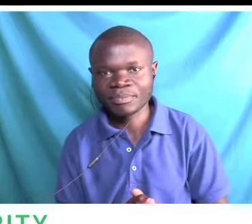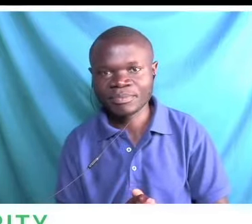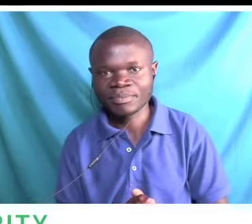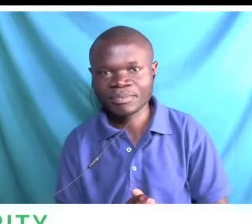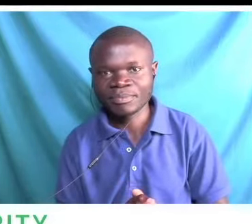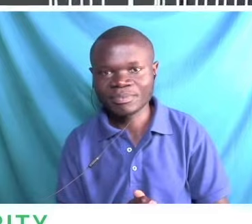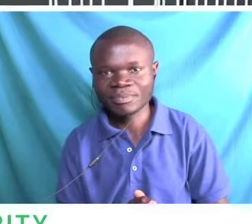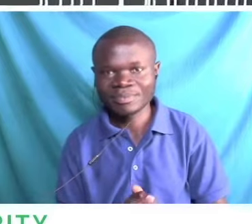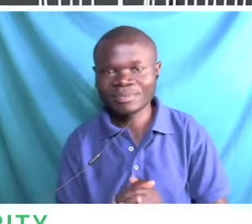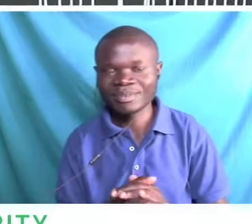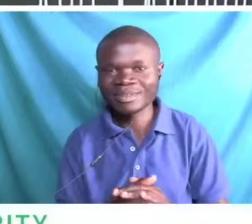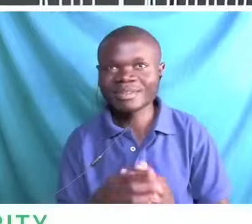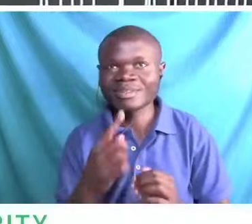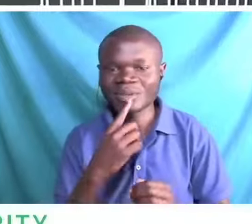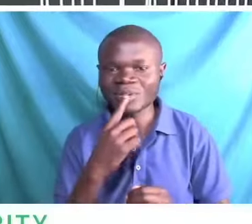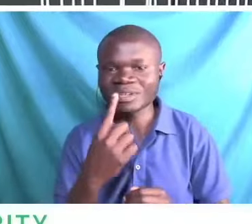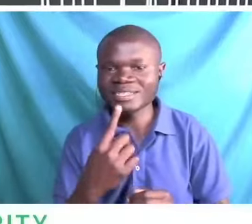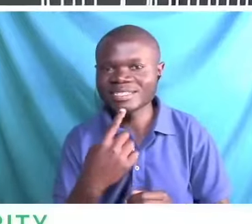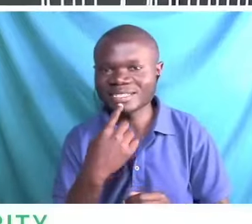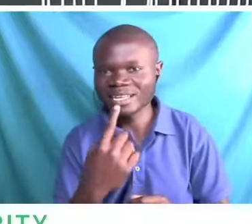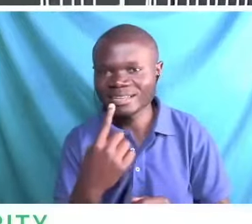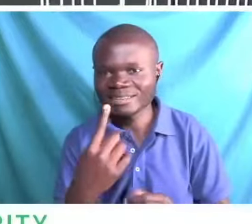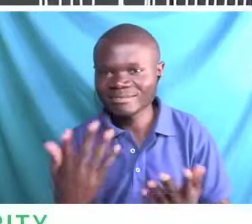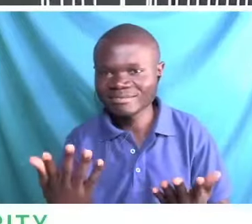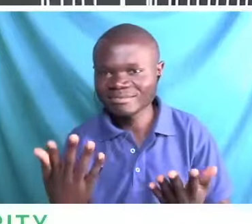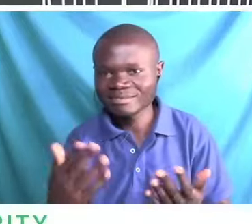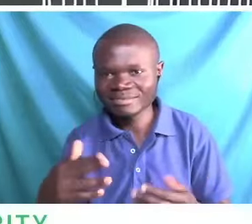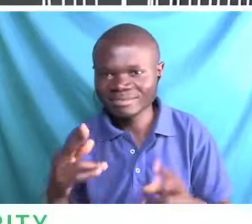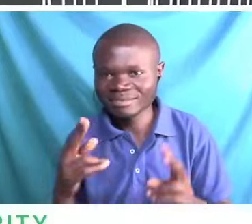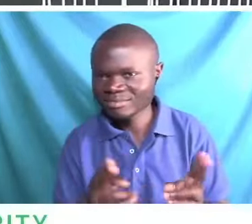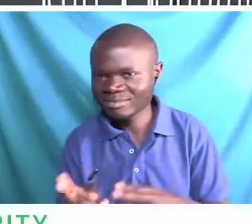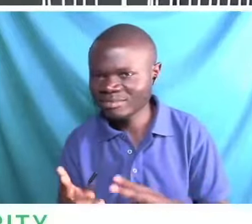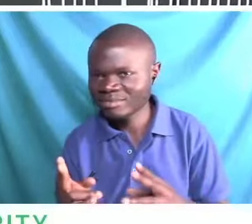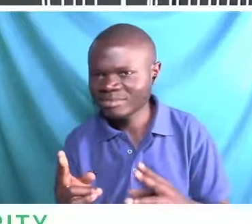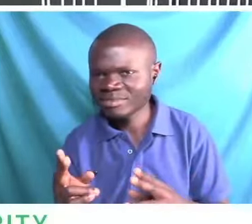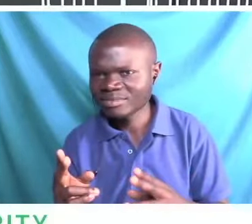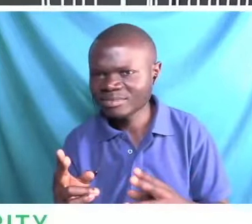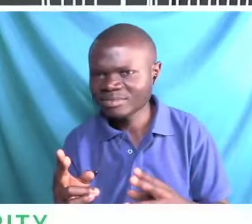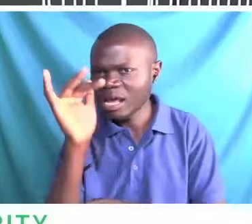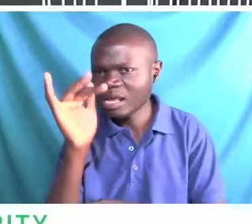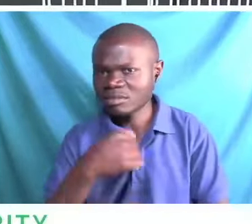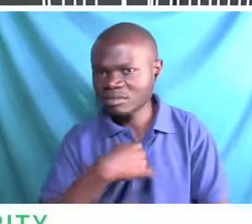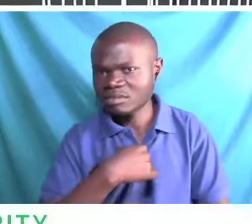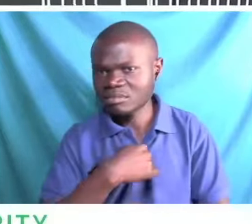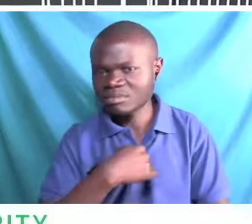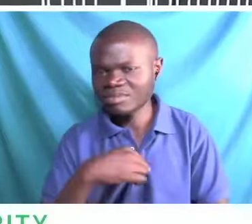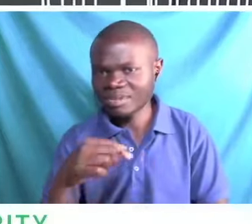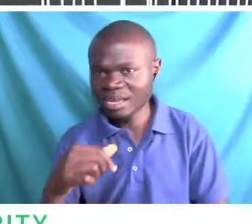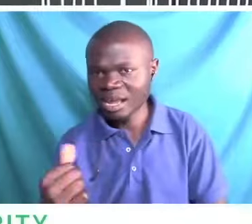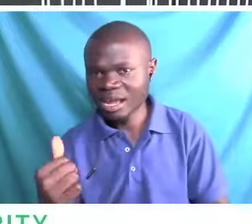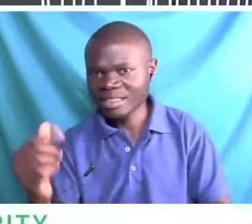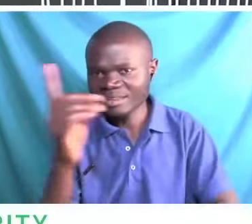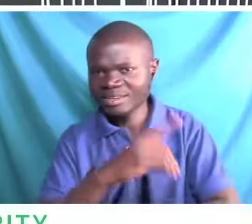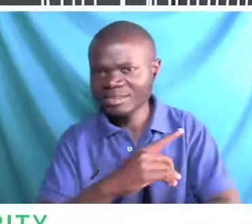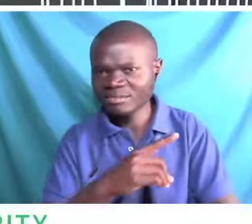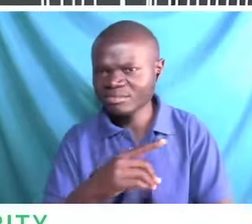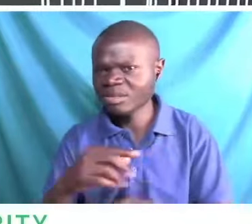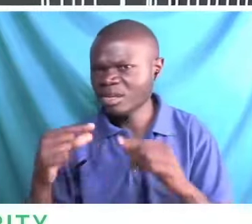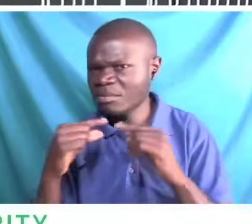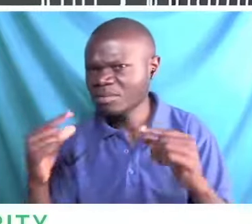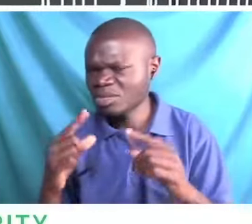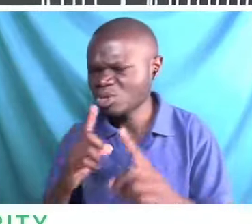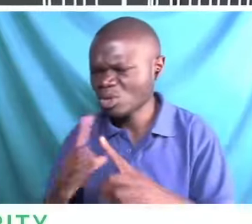I usually say, somebody was asking me the other day, when you talk about putting things to death, Rev, what do you talk